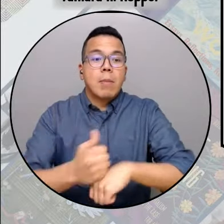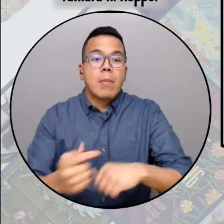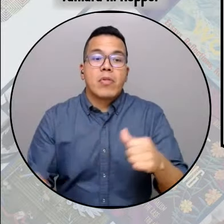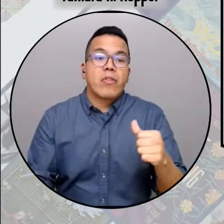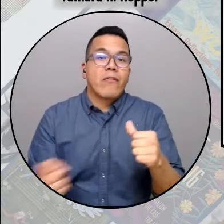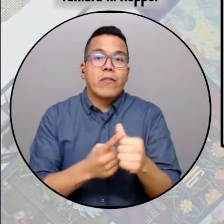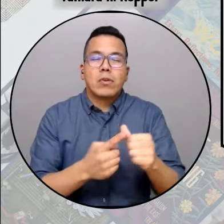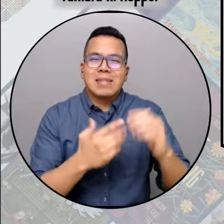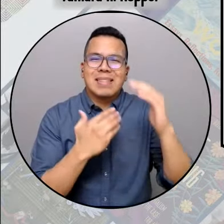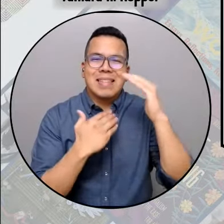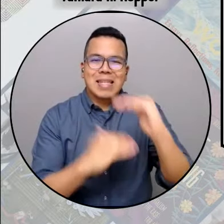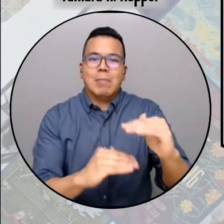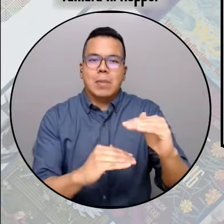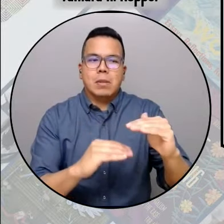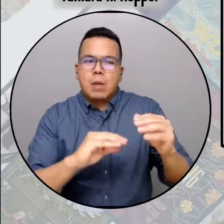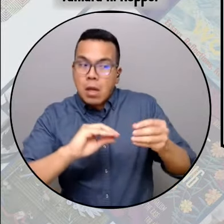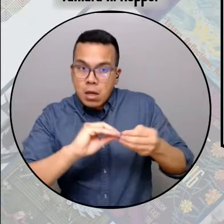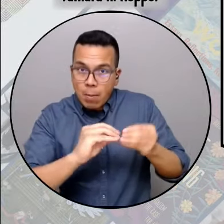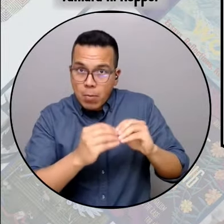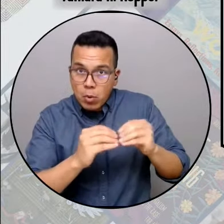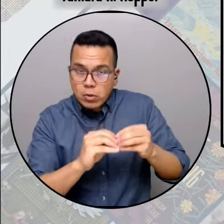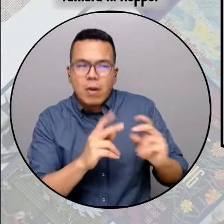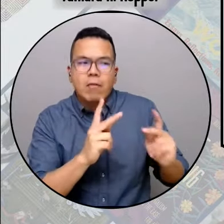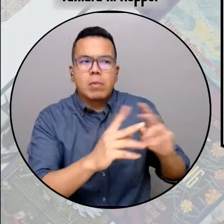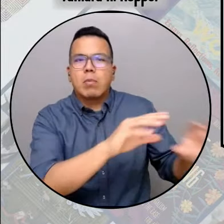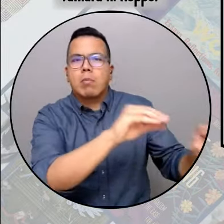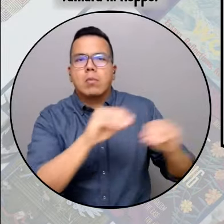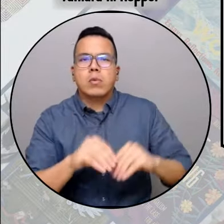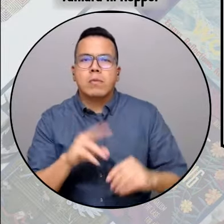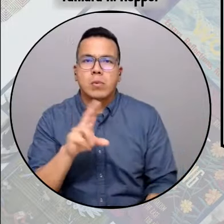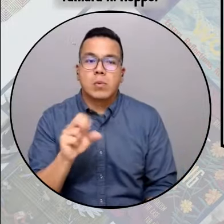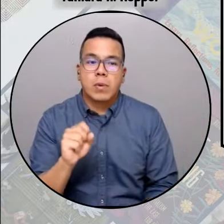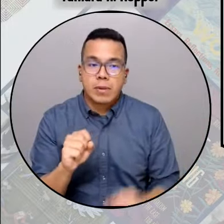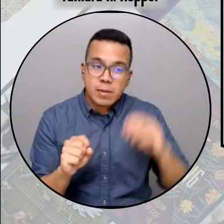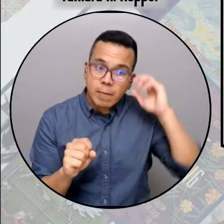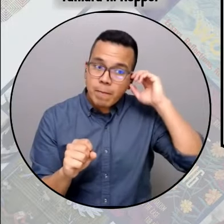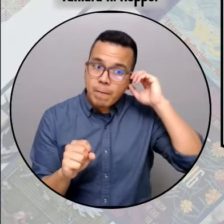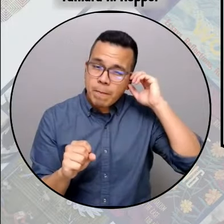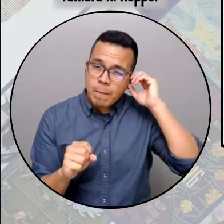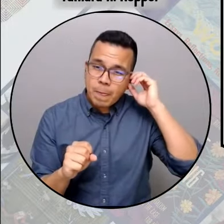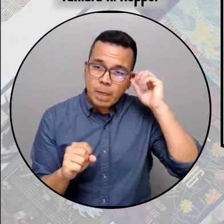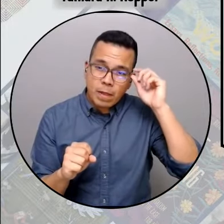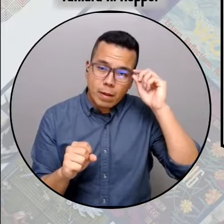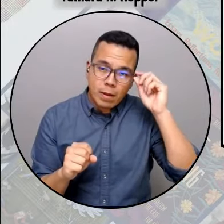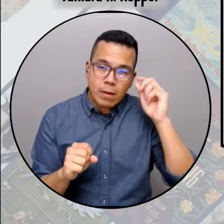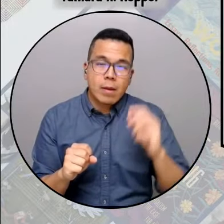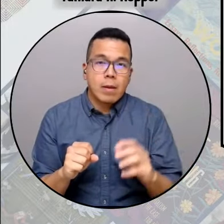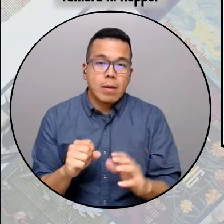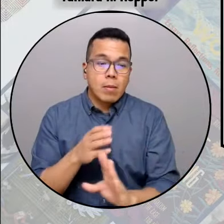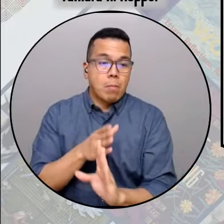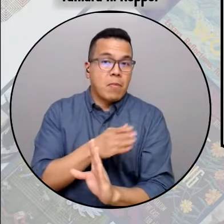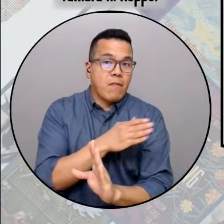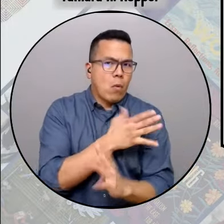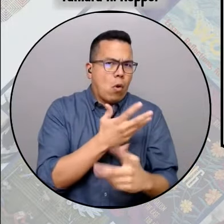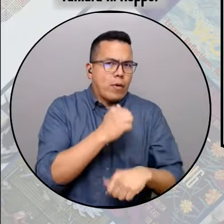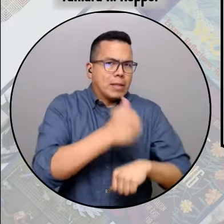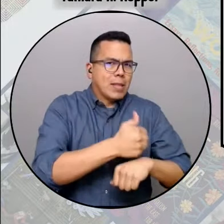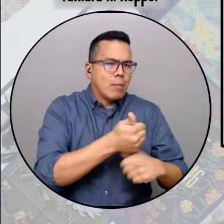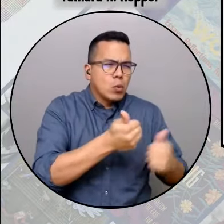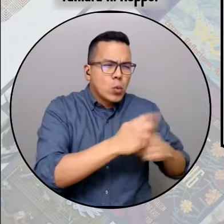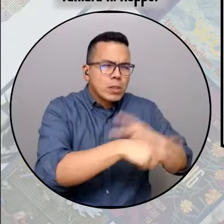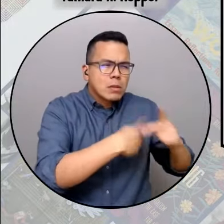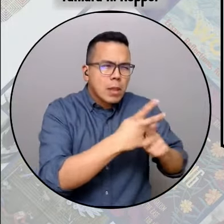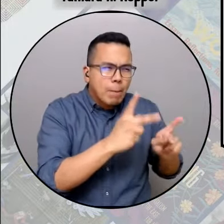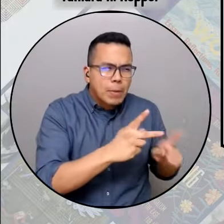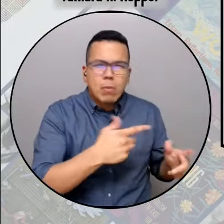to the United States. And so even though we had before this kind of categories of who we wanted and didn't want and so forth, right,